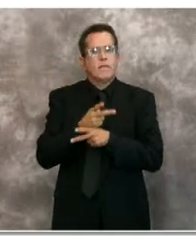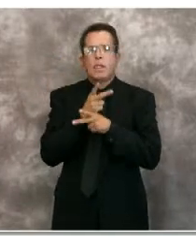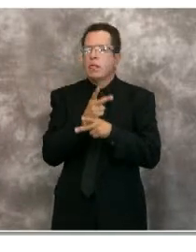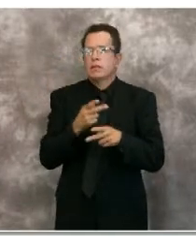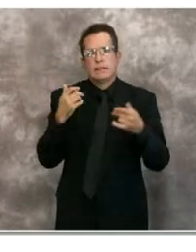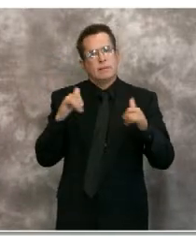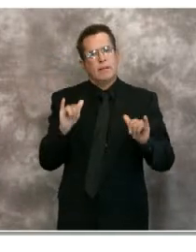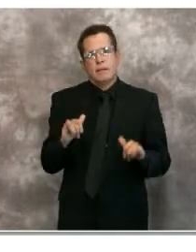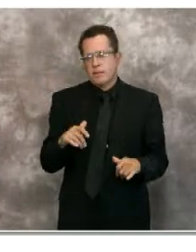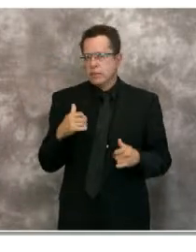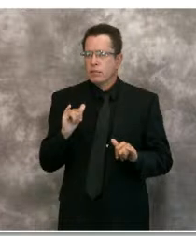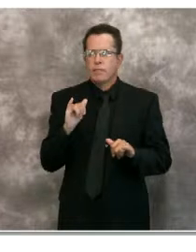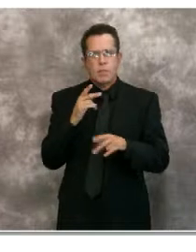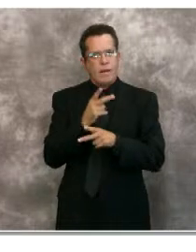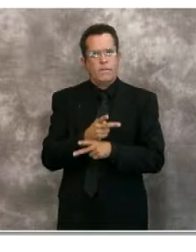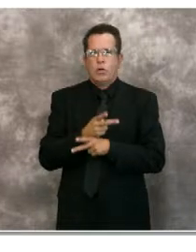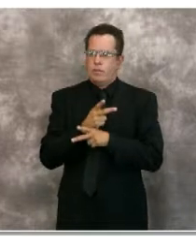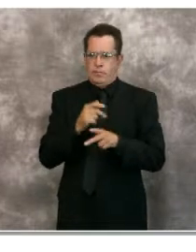complacent.